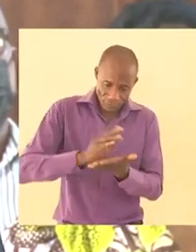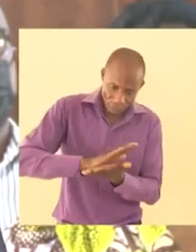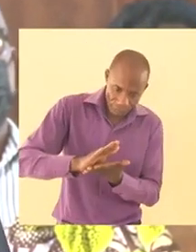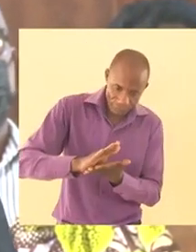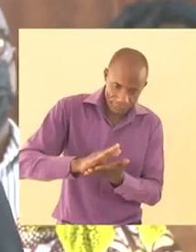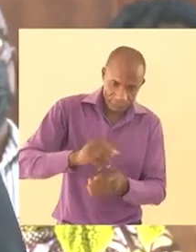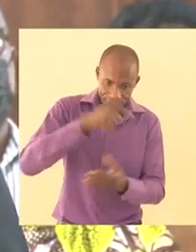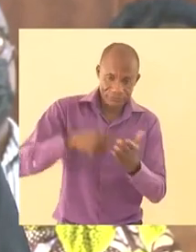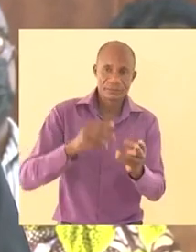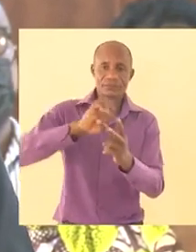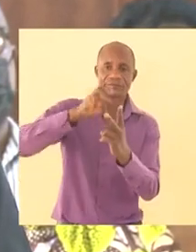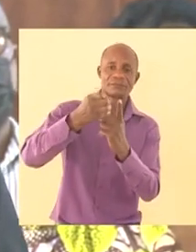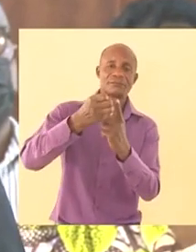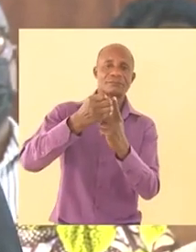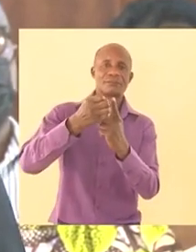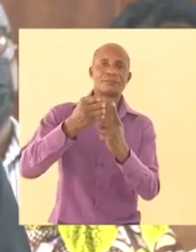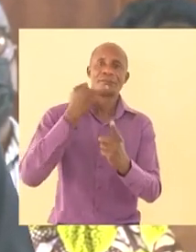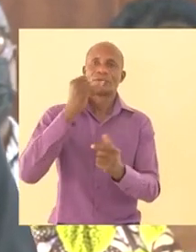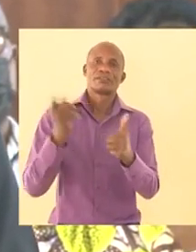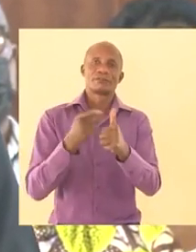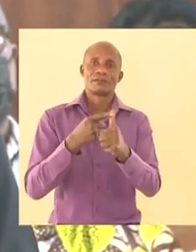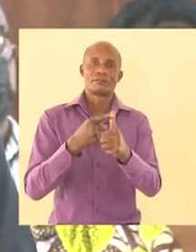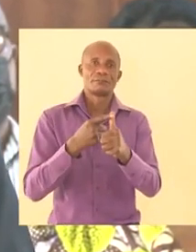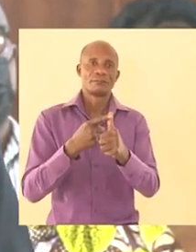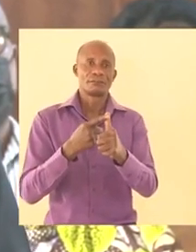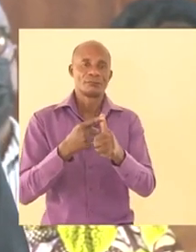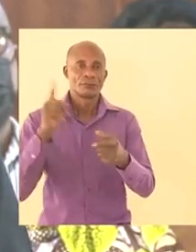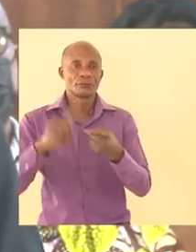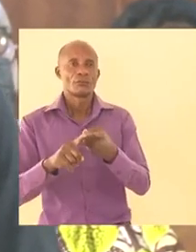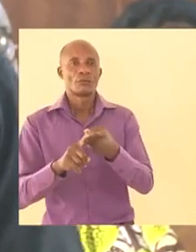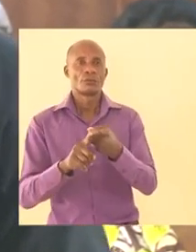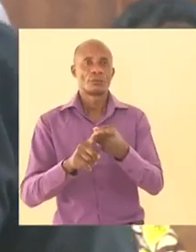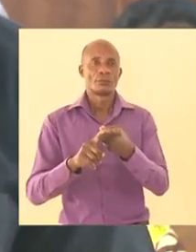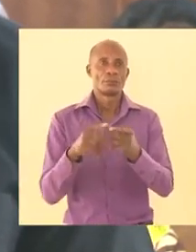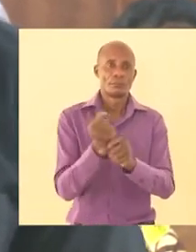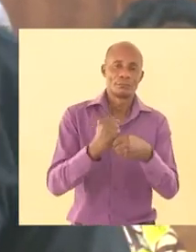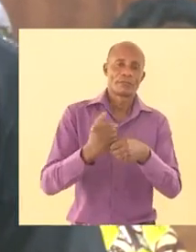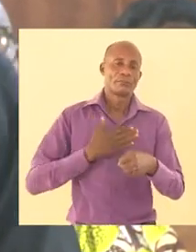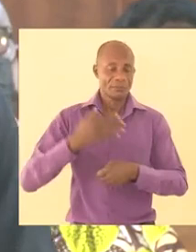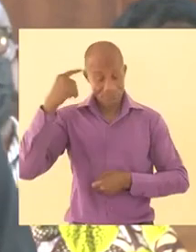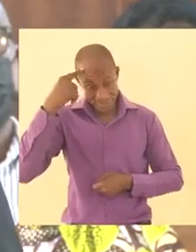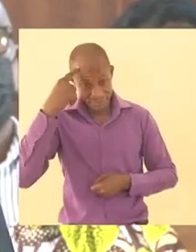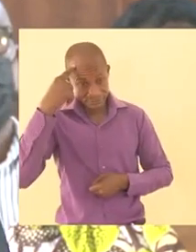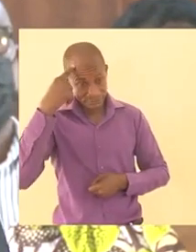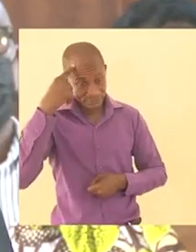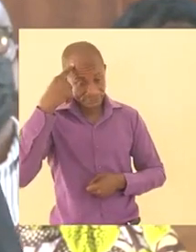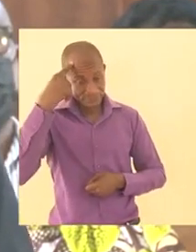this environment is first of all to renew my mind by the power of the Holy Spirit.